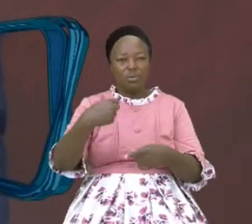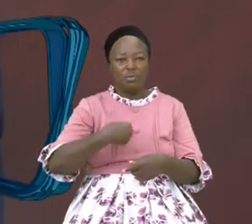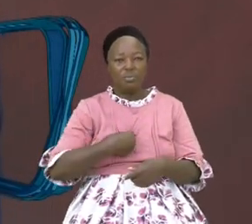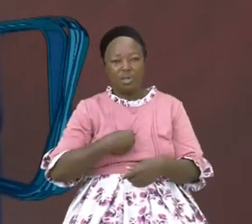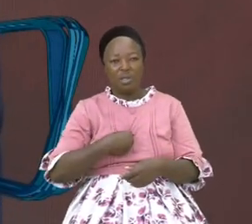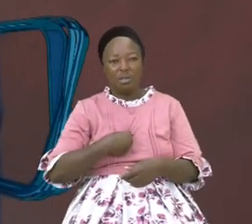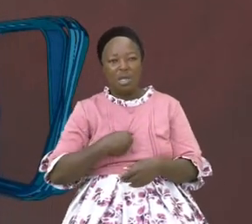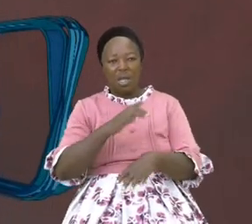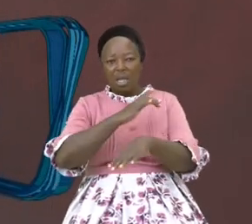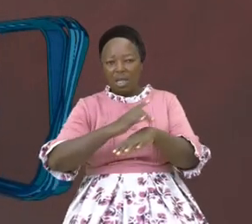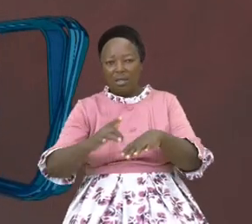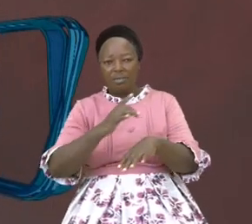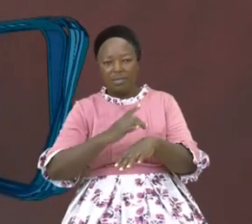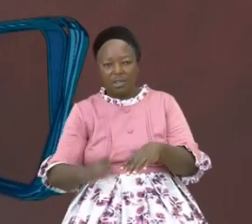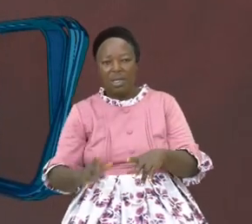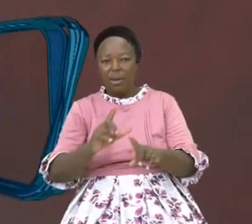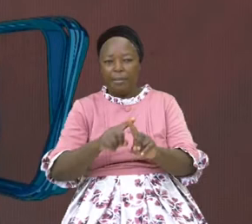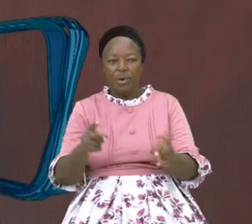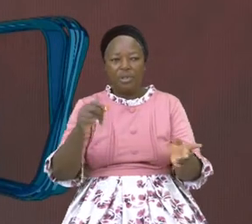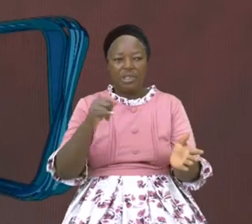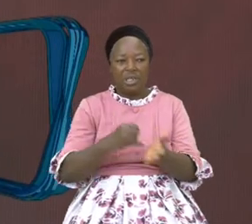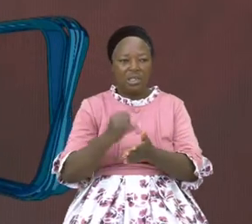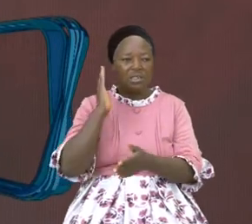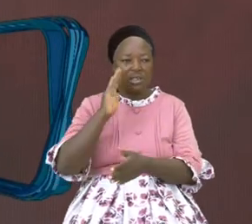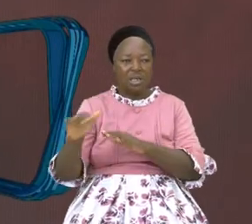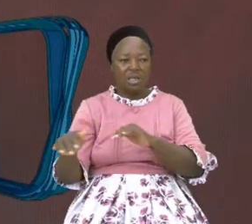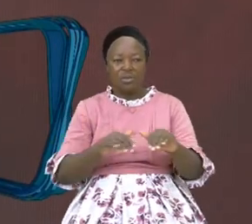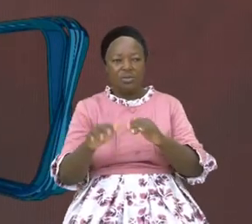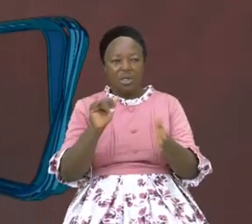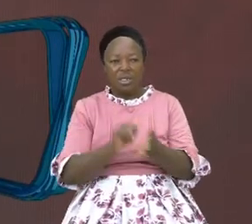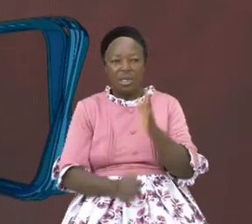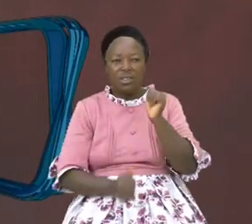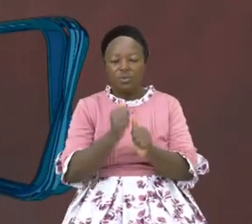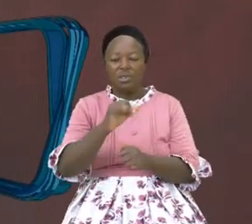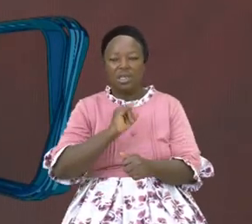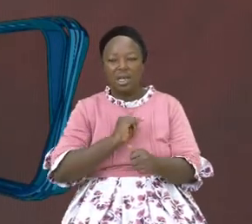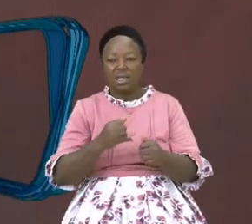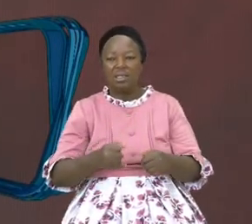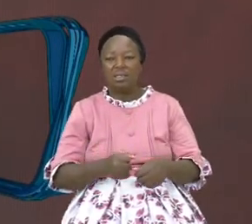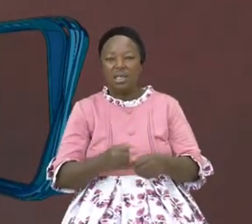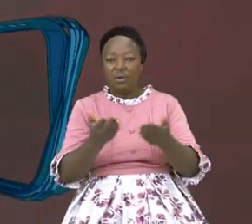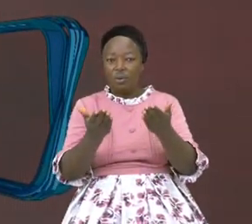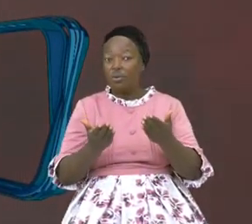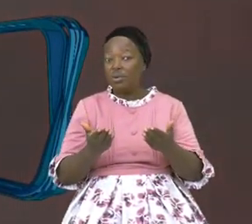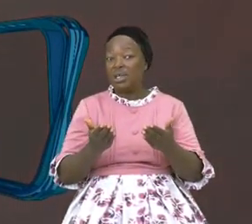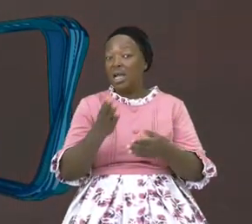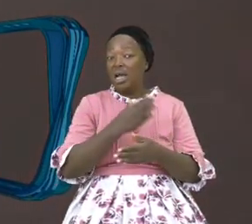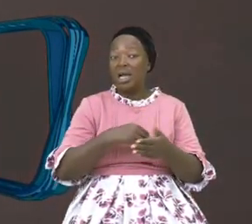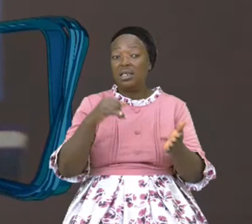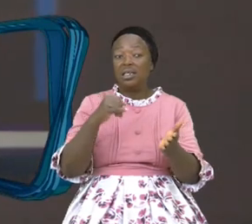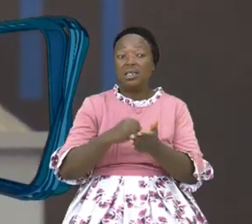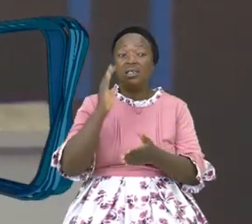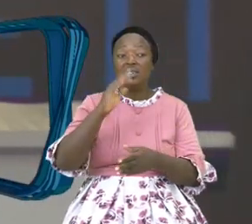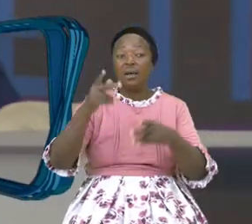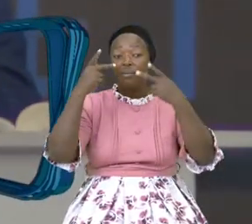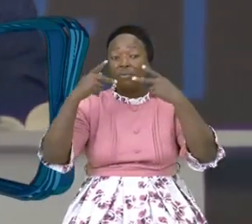but it shall accomplish that which I please, and it shall